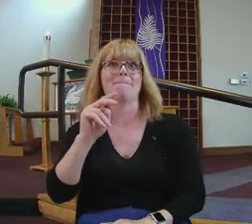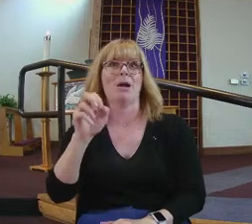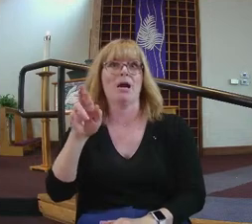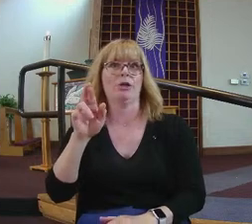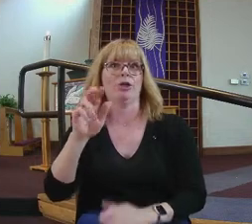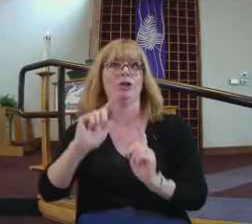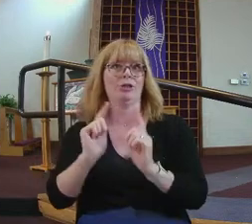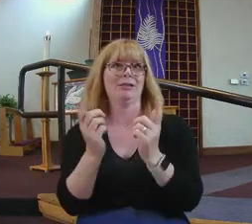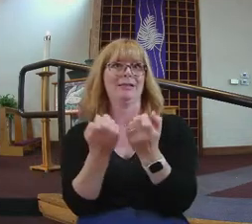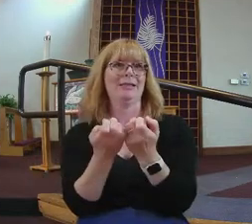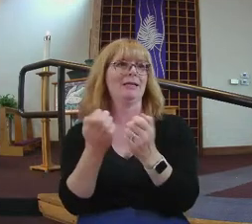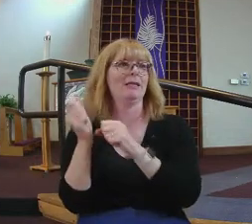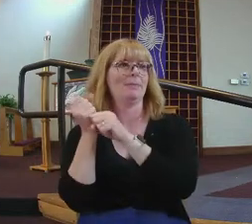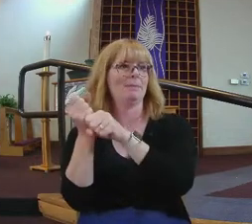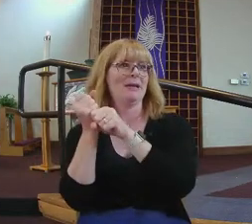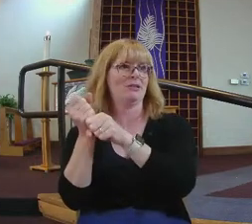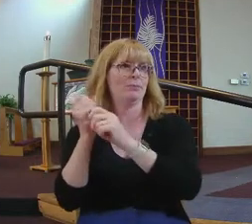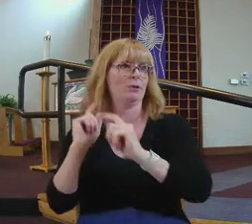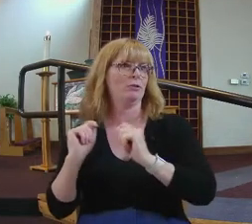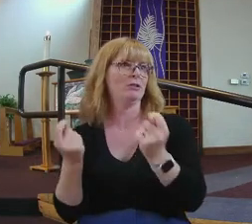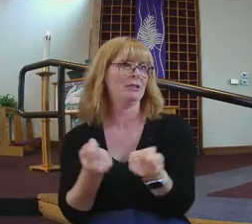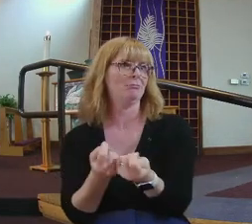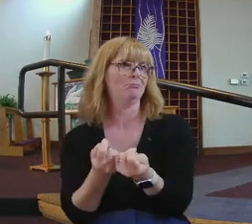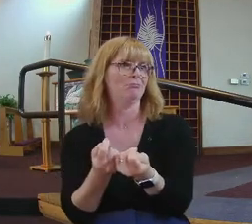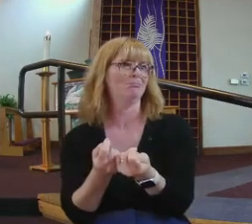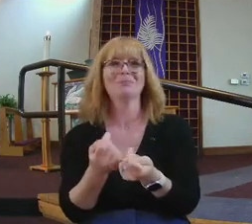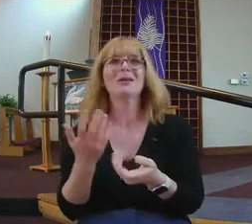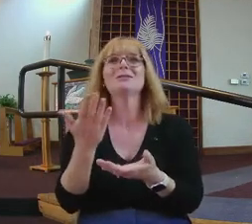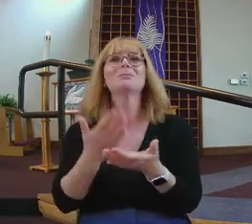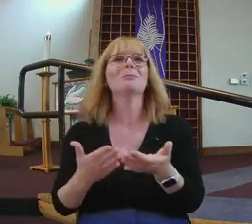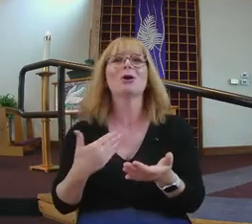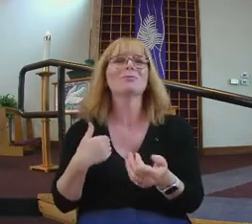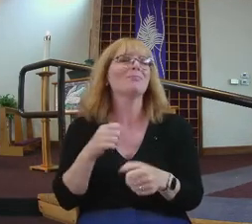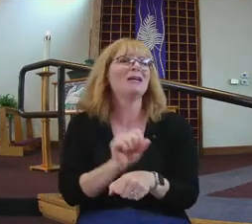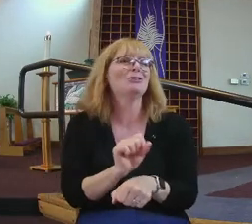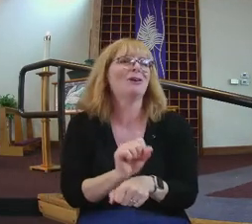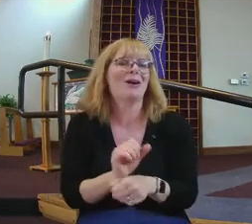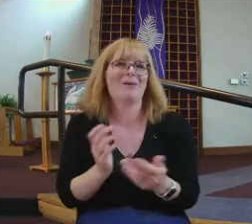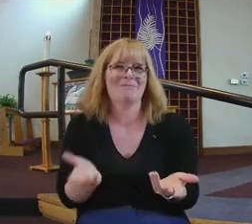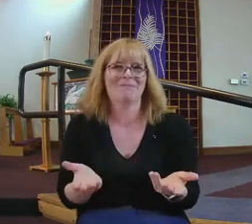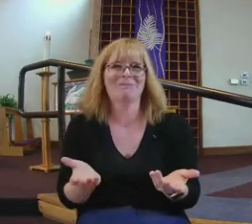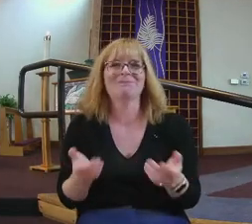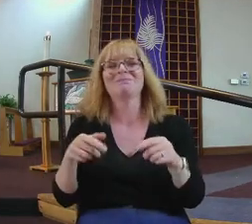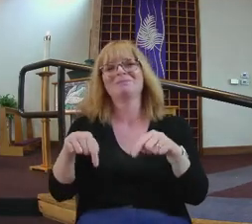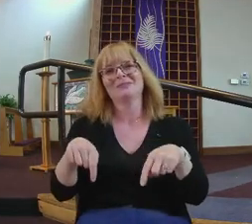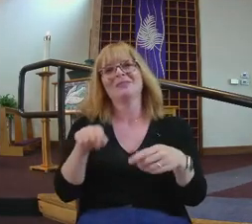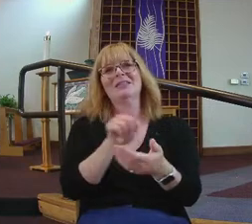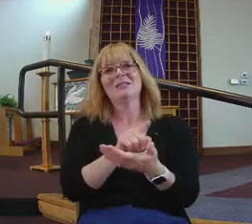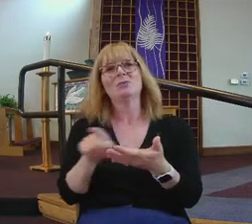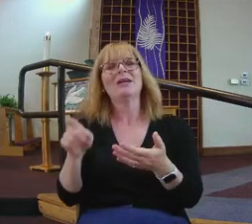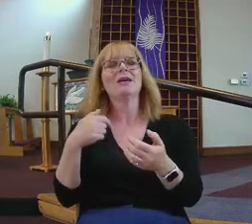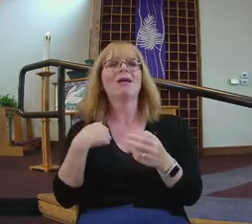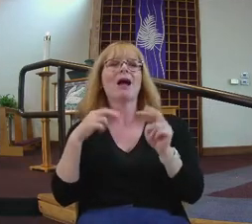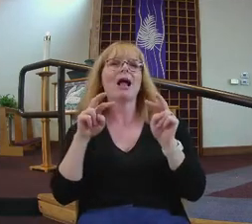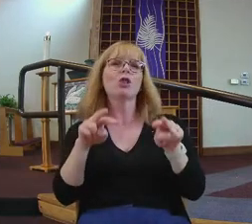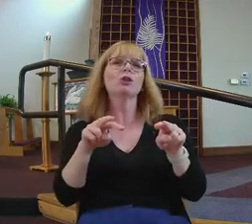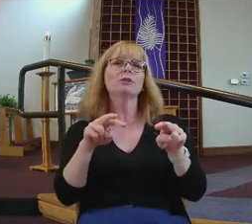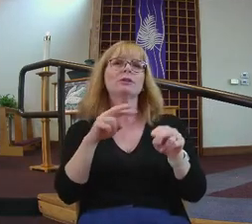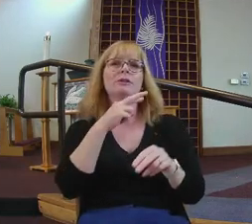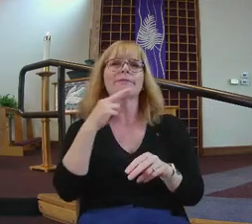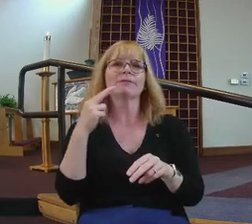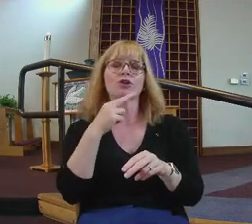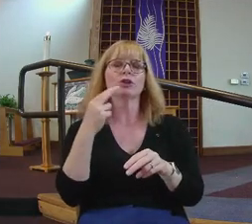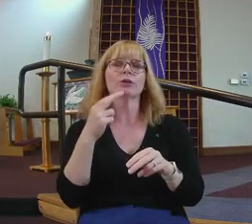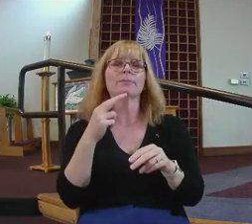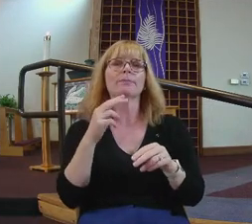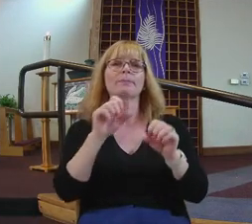It just comes with the territory. I looked up the word blessing this week, or the verb to bless, and I